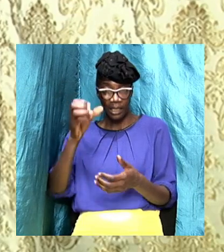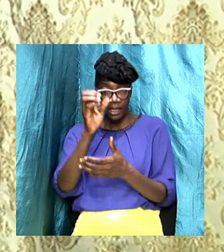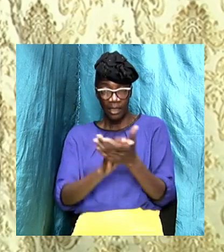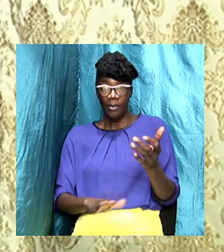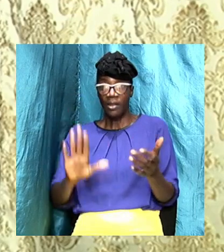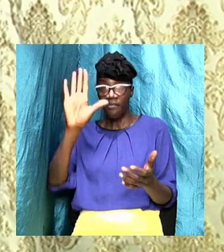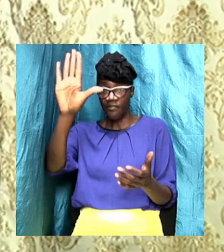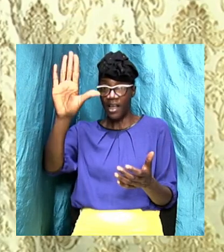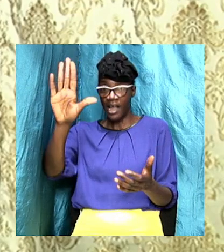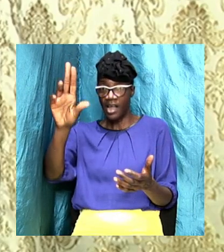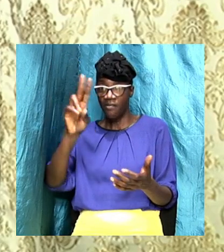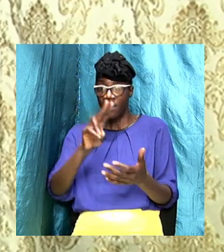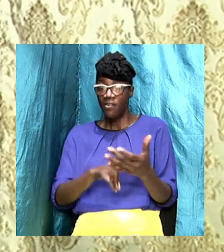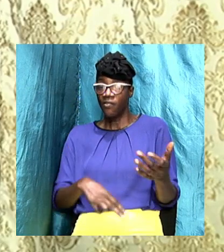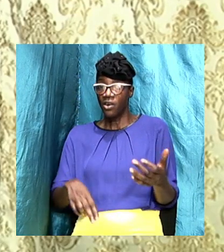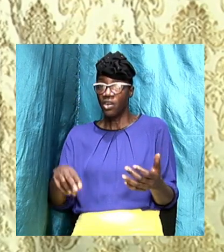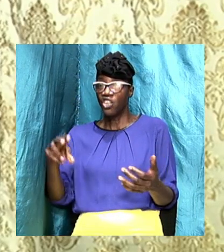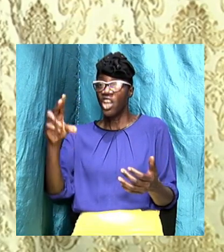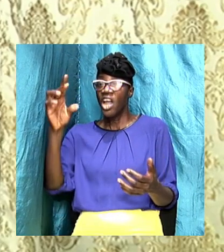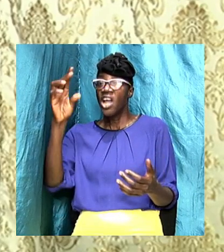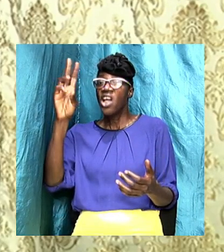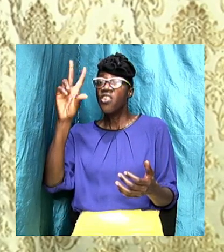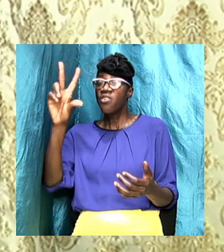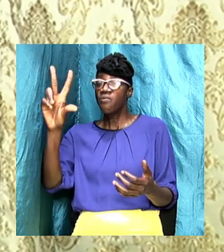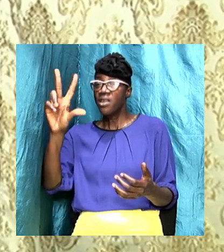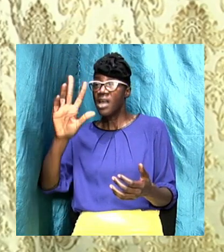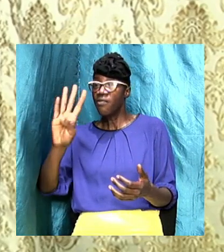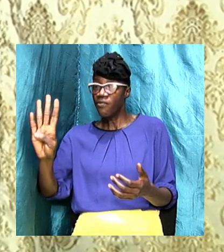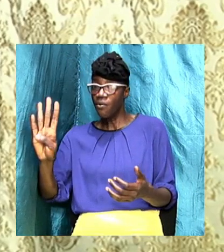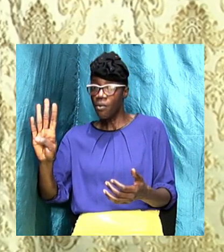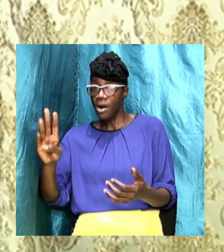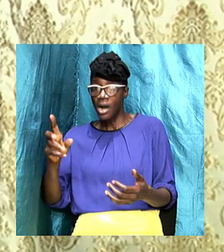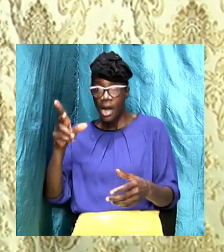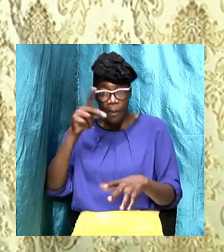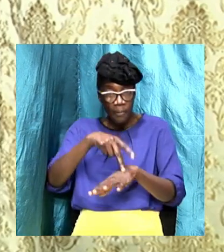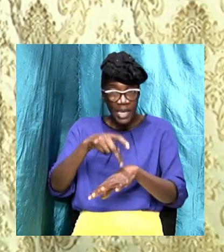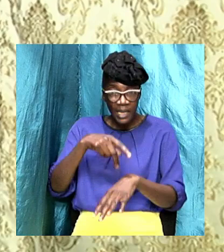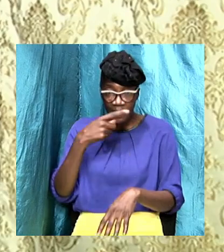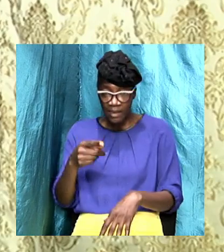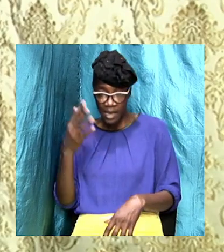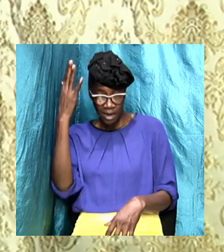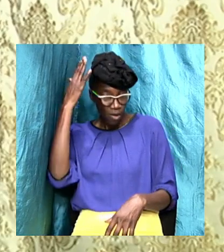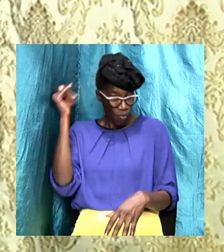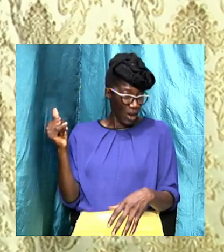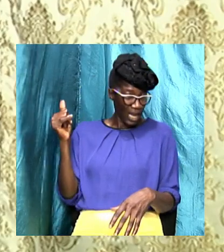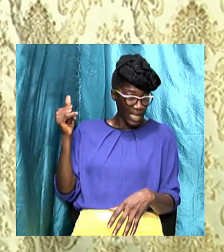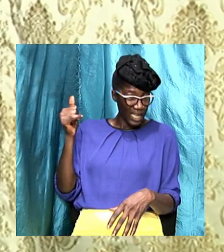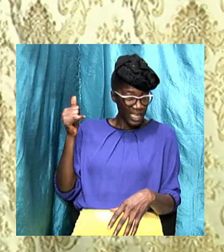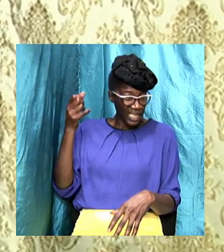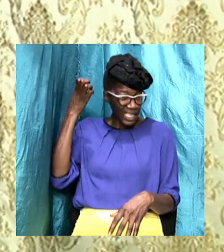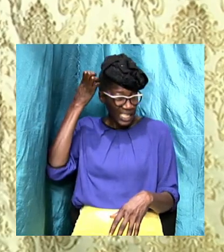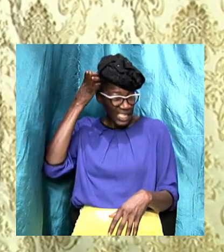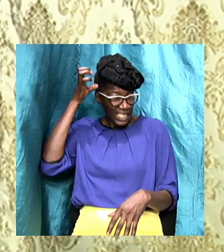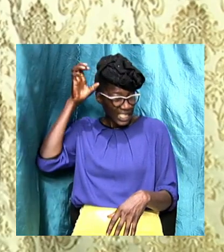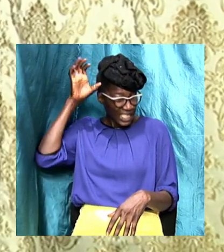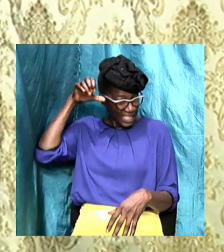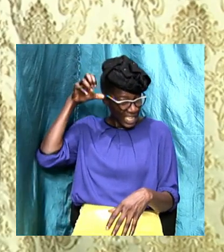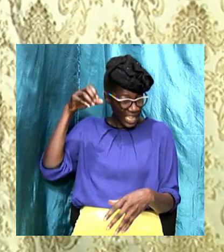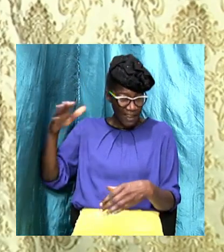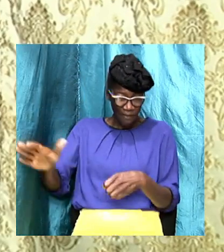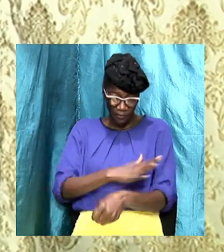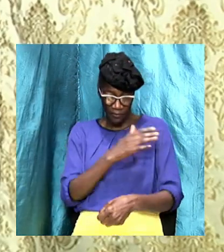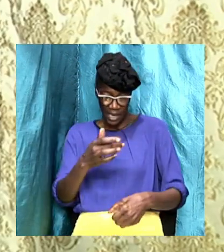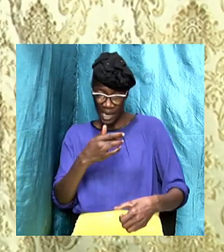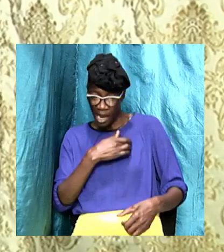Peter said to Ananias, why hath Satan filled thine heart to lie to the Holy Ghost and